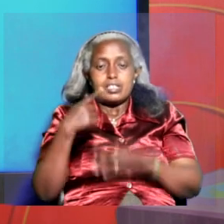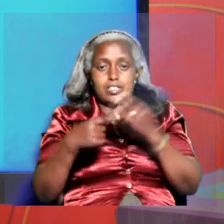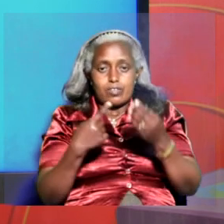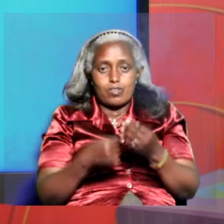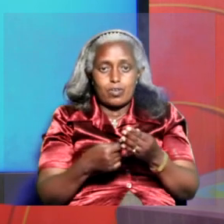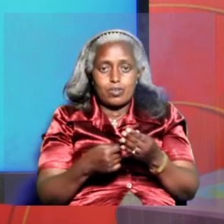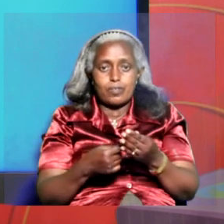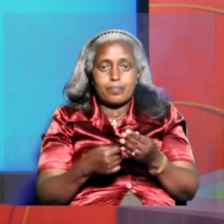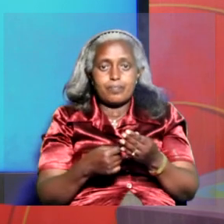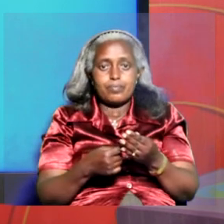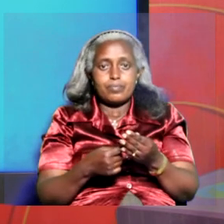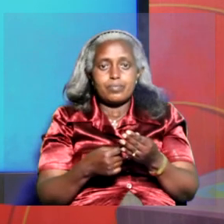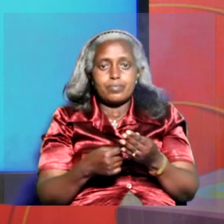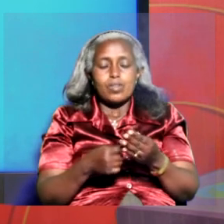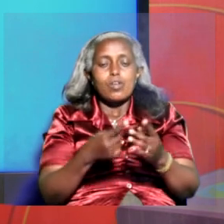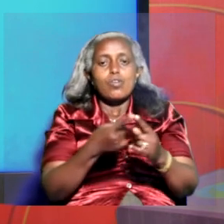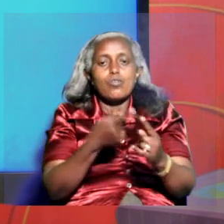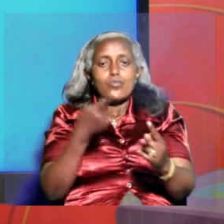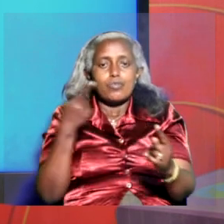Therefore, for